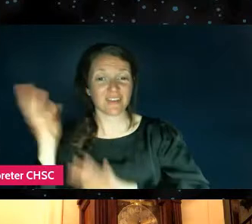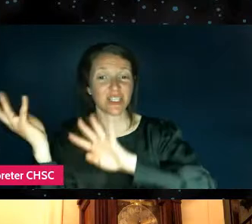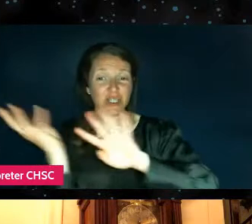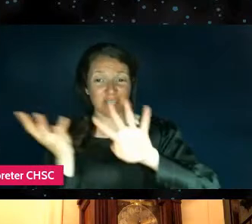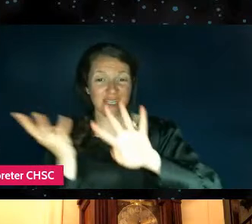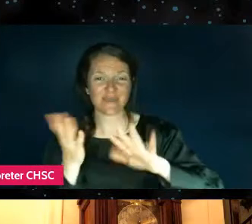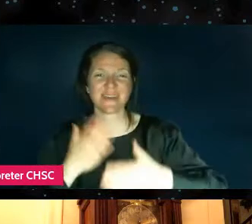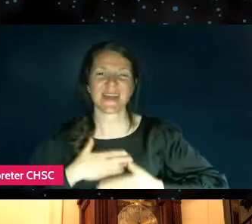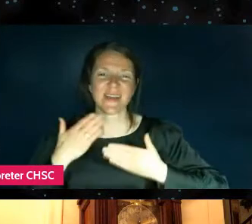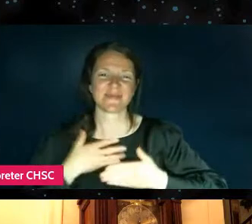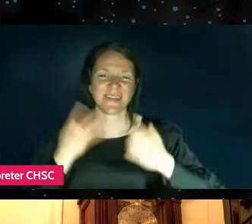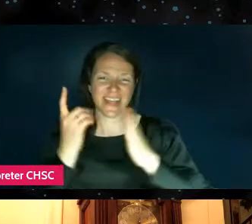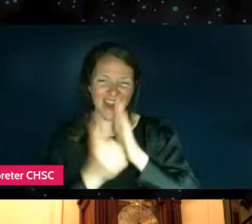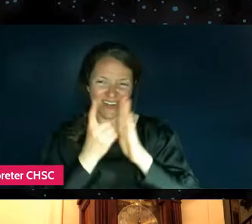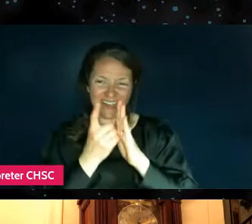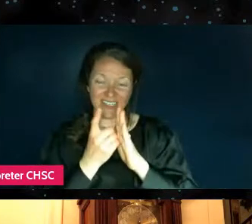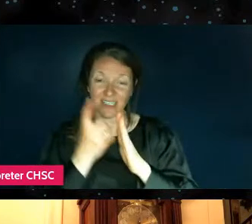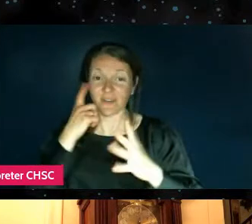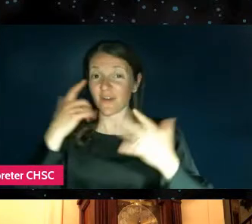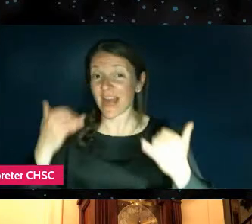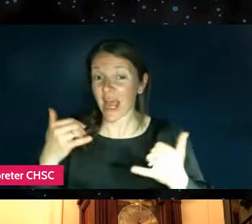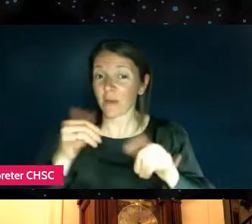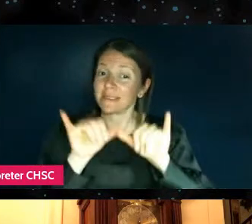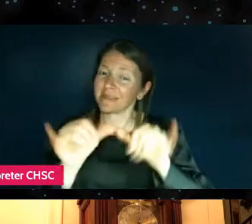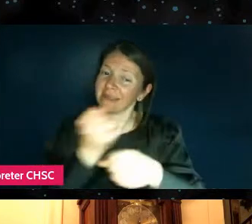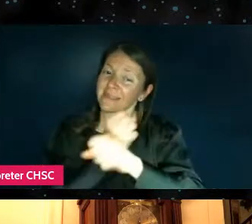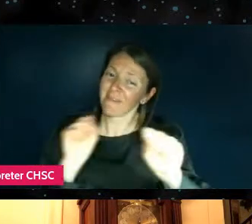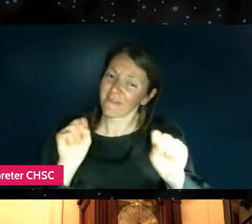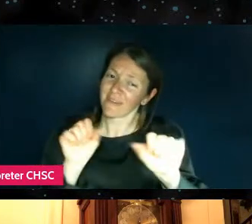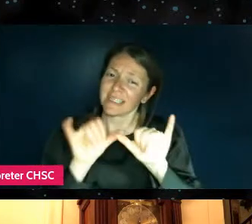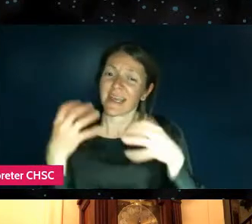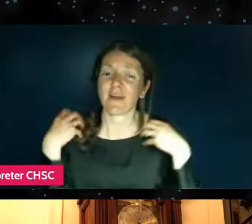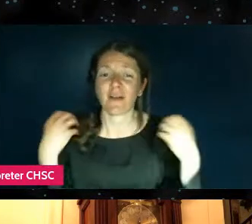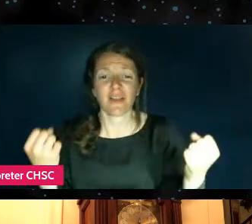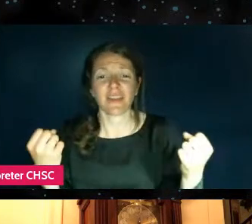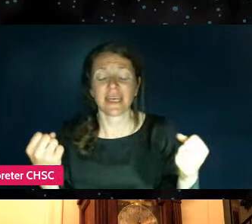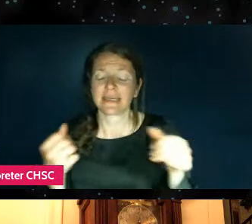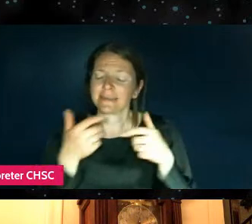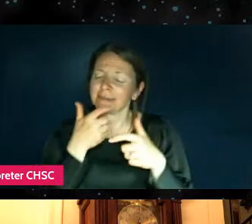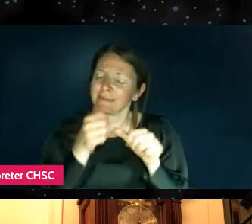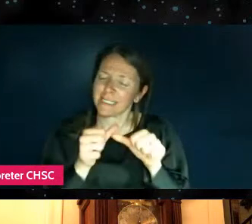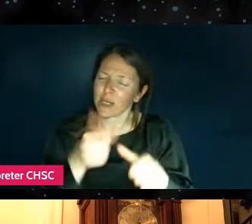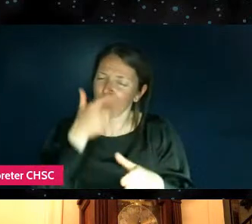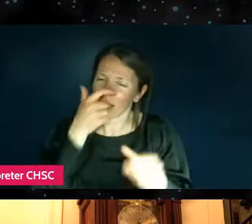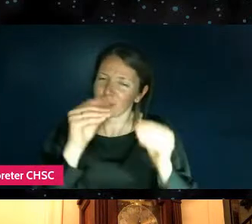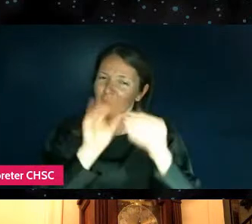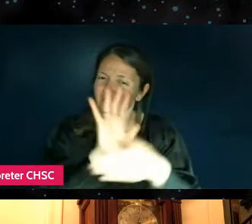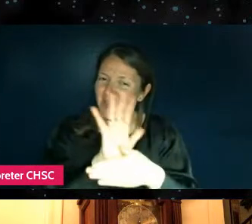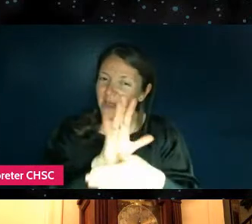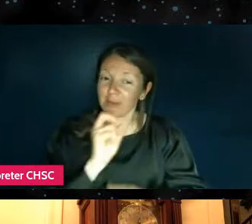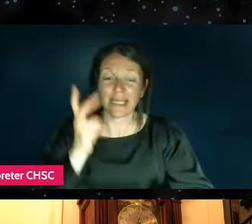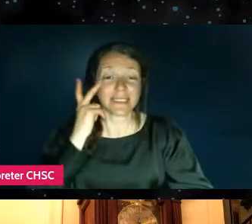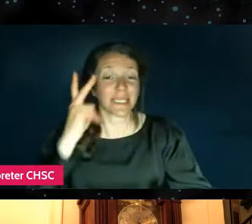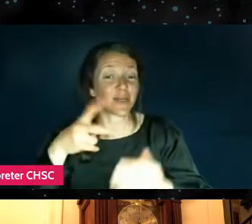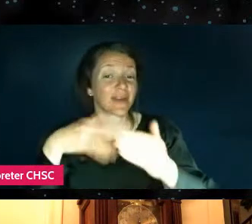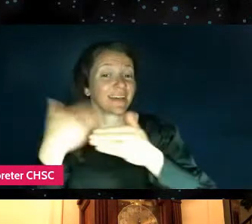Happy Hour. In the meantime, stay safe, stay healthy, keep watching films, and we'll see you next